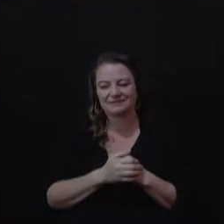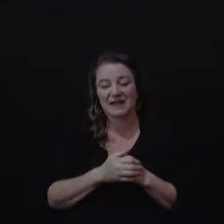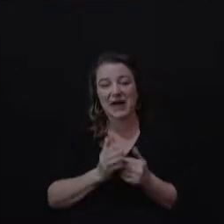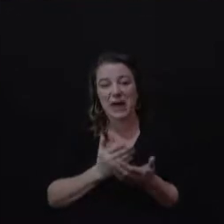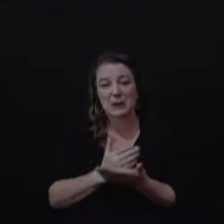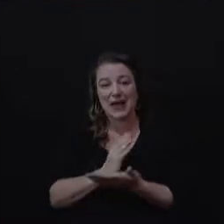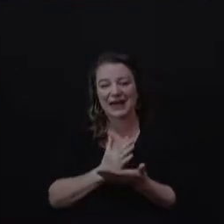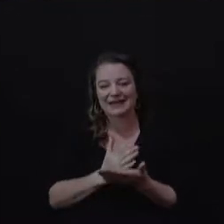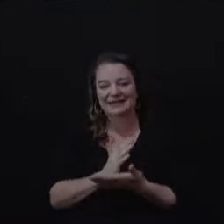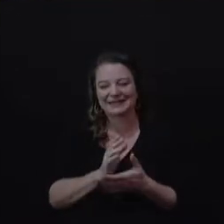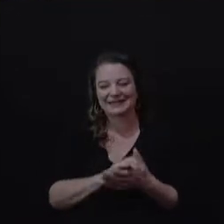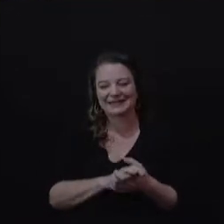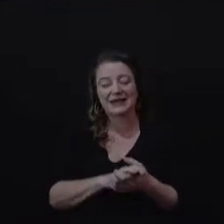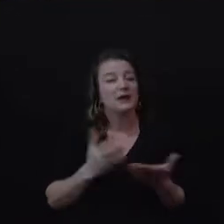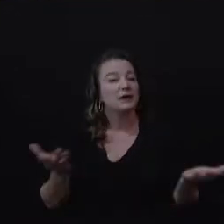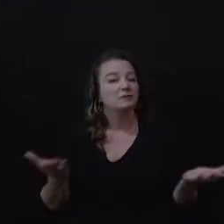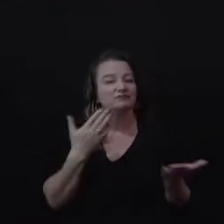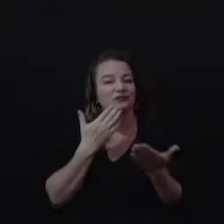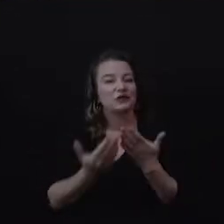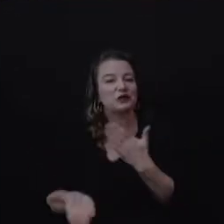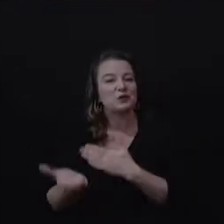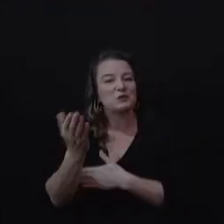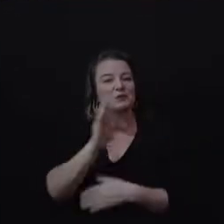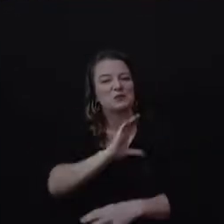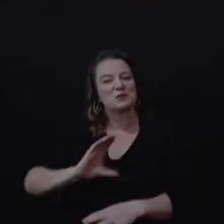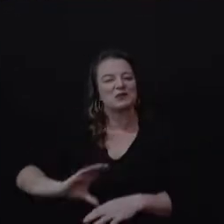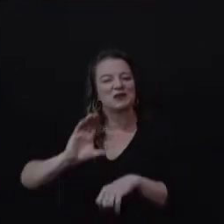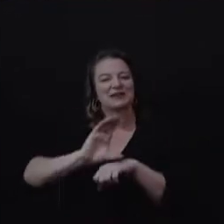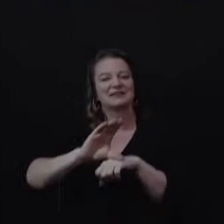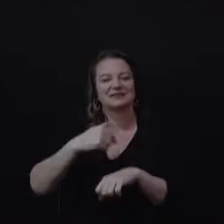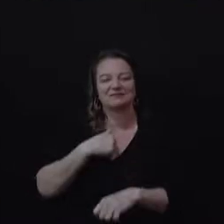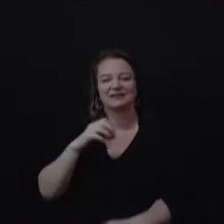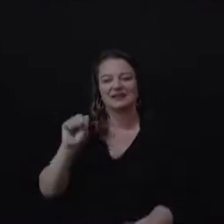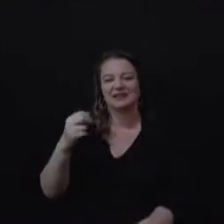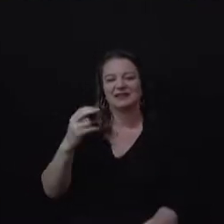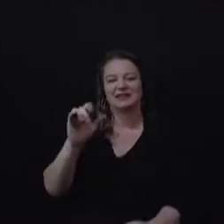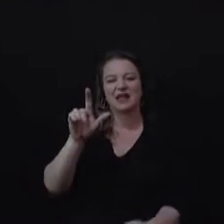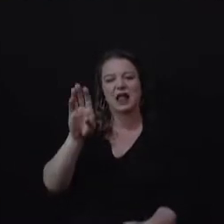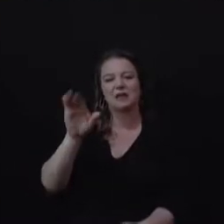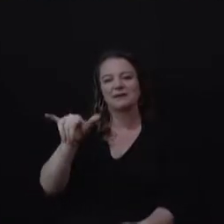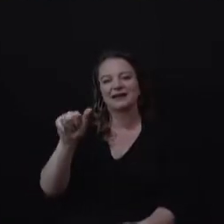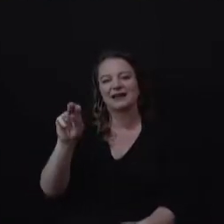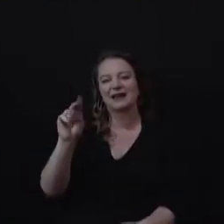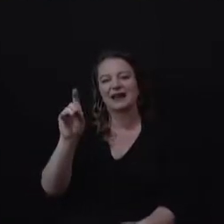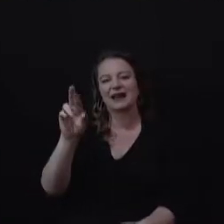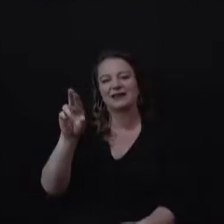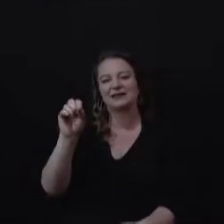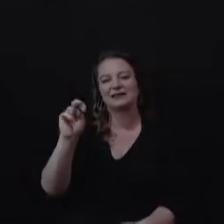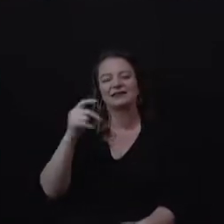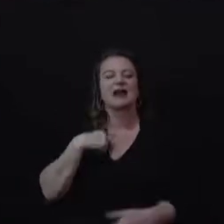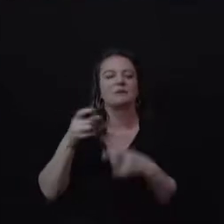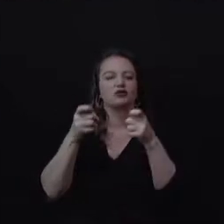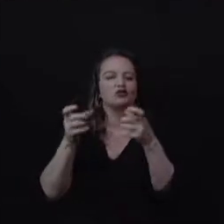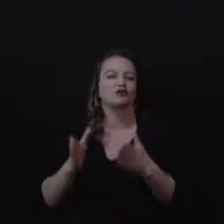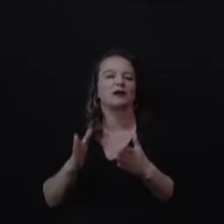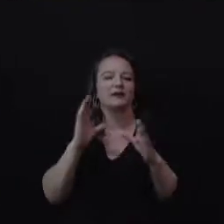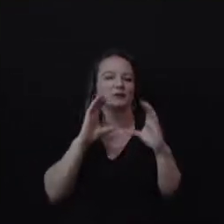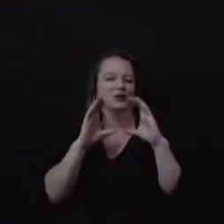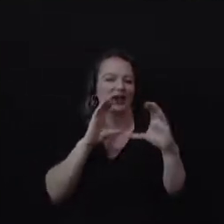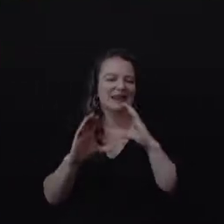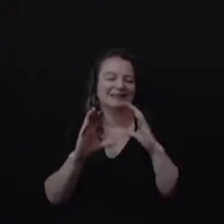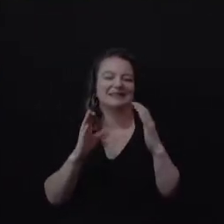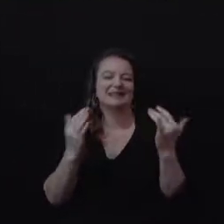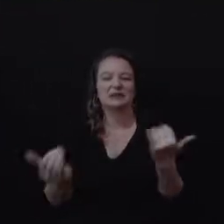right. Well, good morning, Christchurch. I'm Shelby Anderson, Director of Communications. It's my joy to welcome you